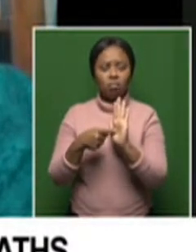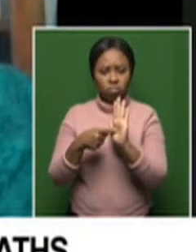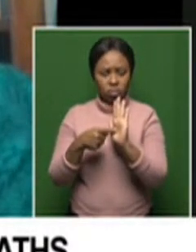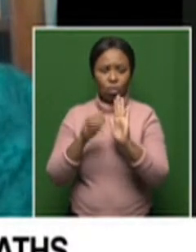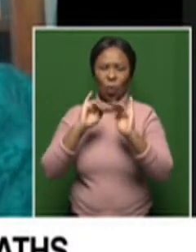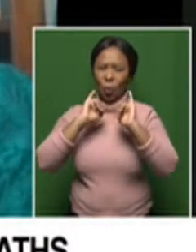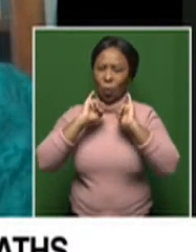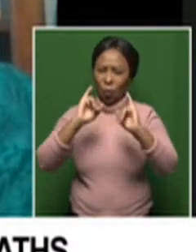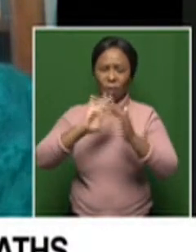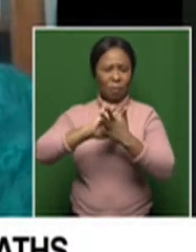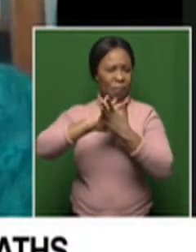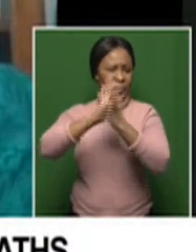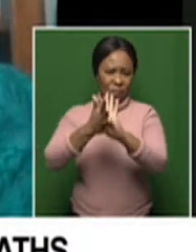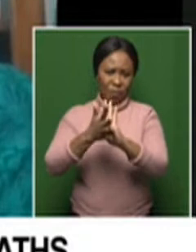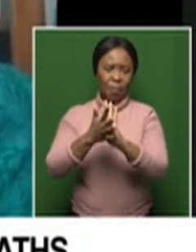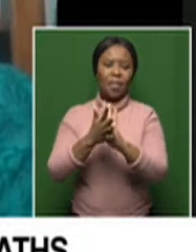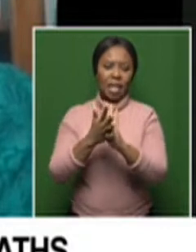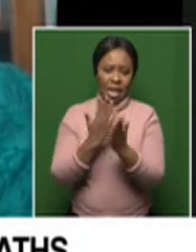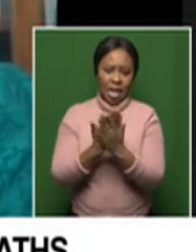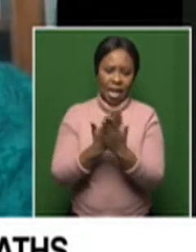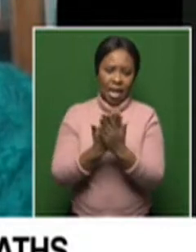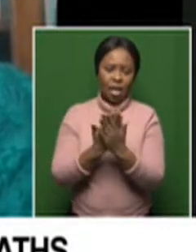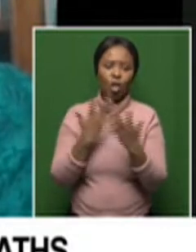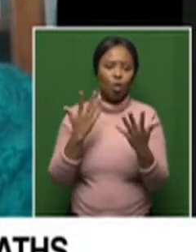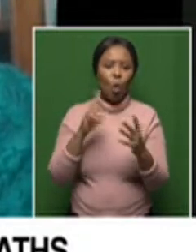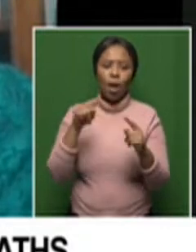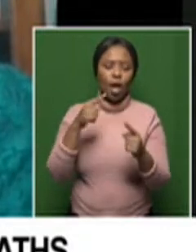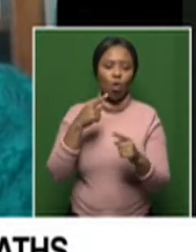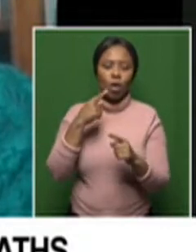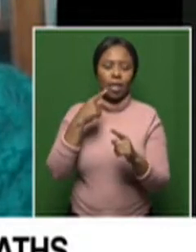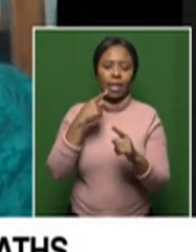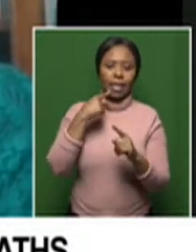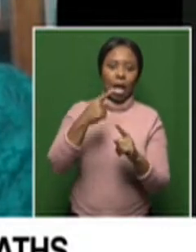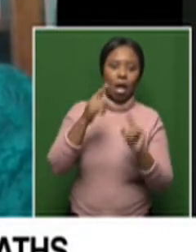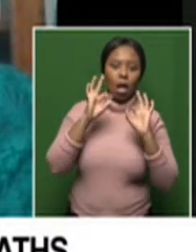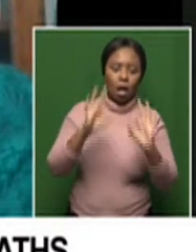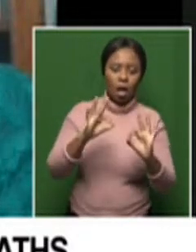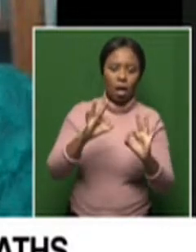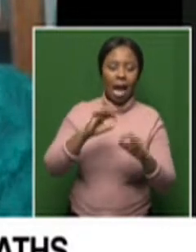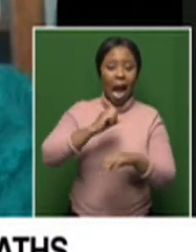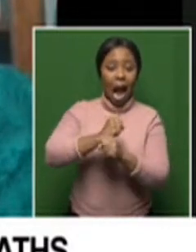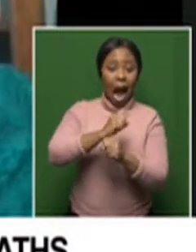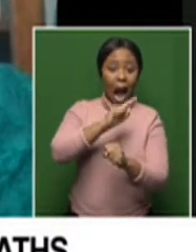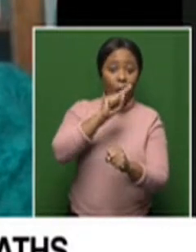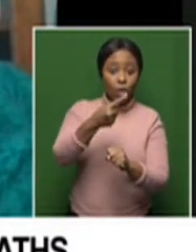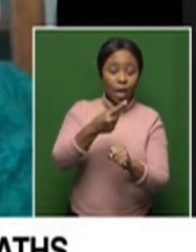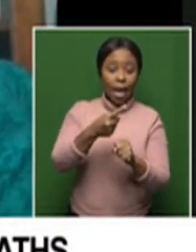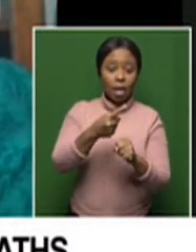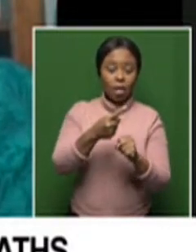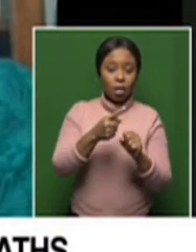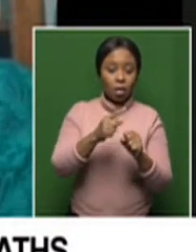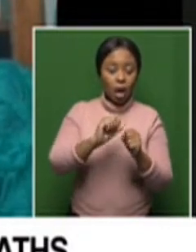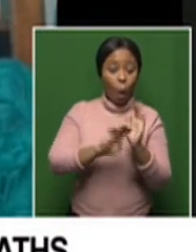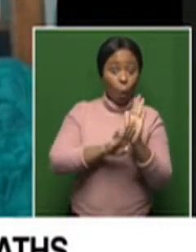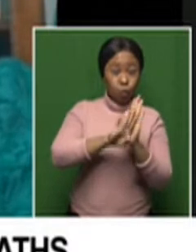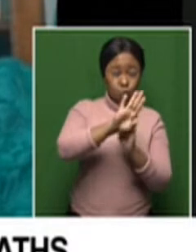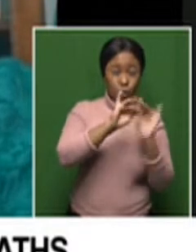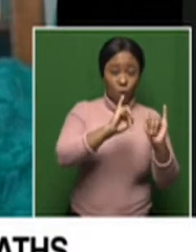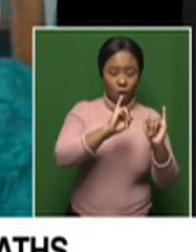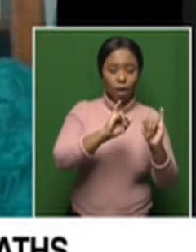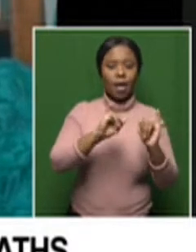trajectory, and it is inevitable that the wave in Gauteng will spill over into the rest of the country.